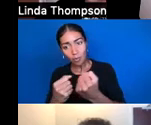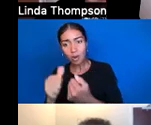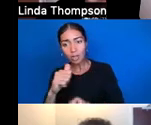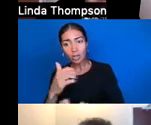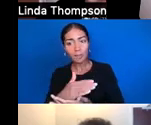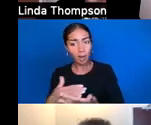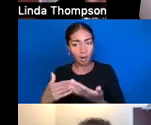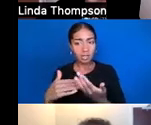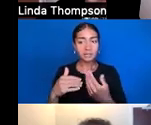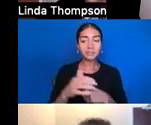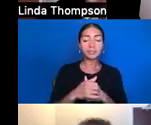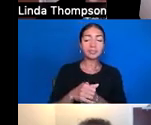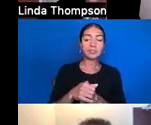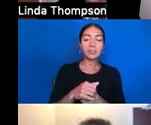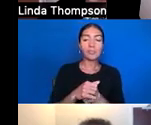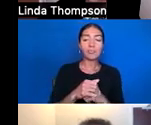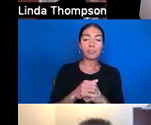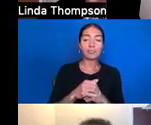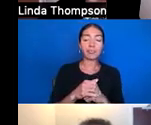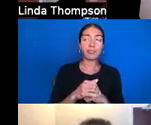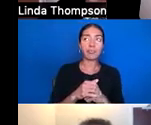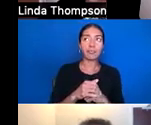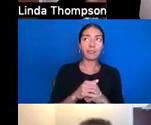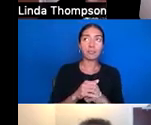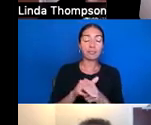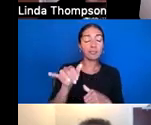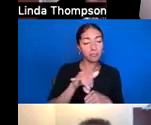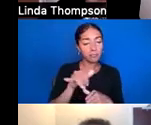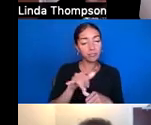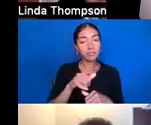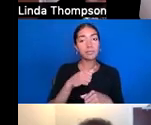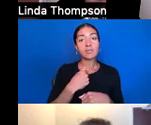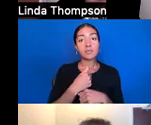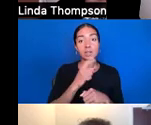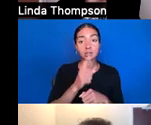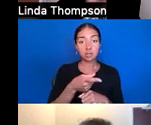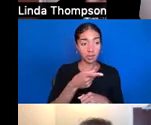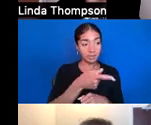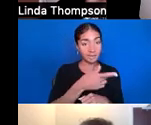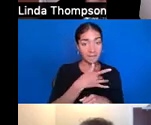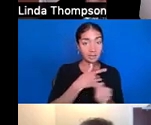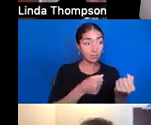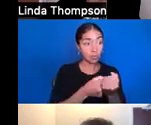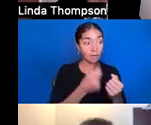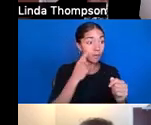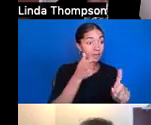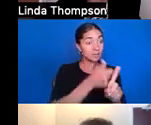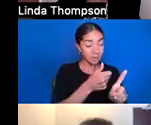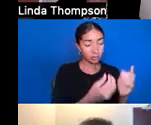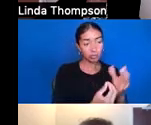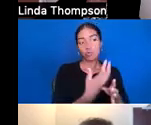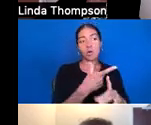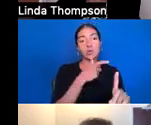but also instilling and providing support for them to grow in who they are, I think